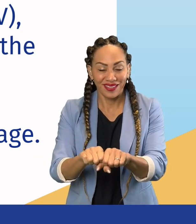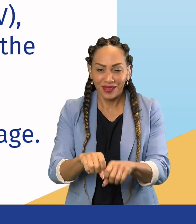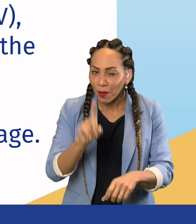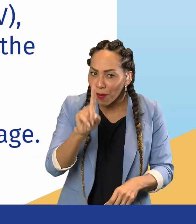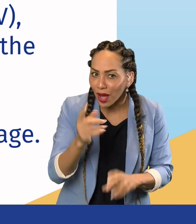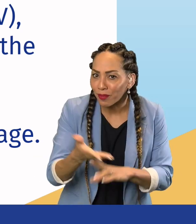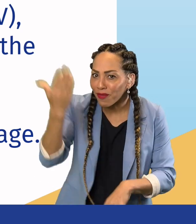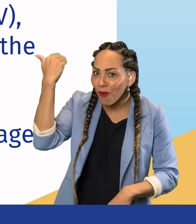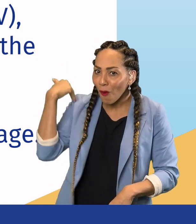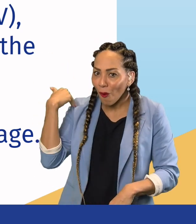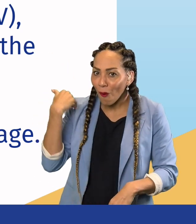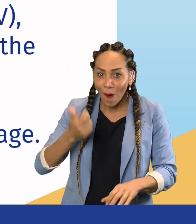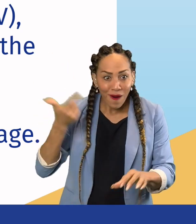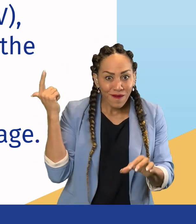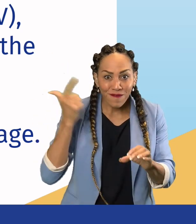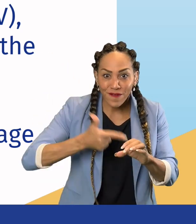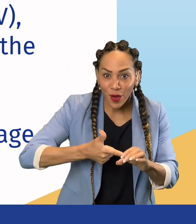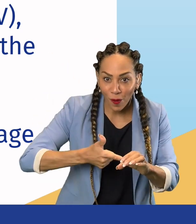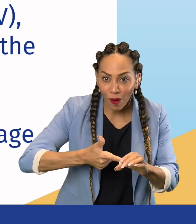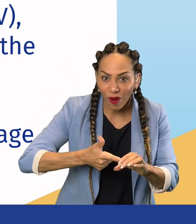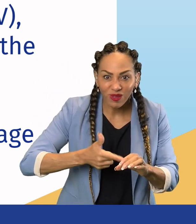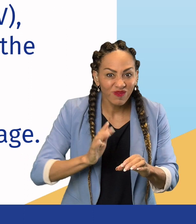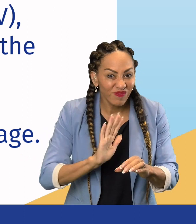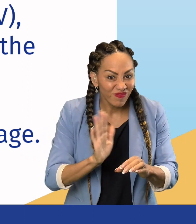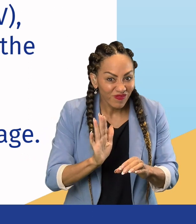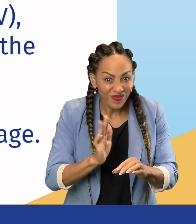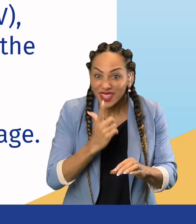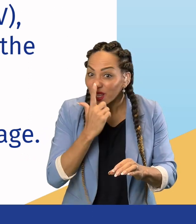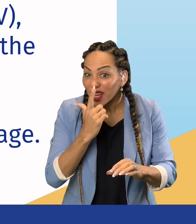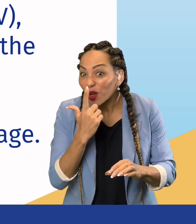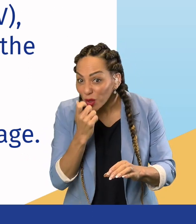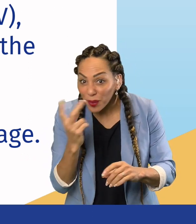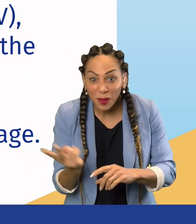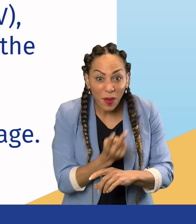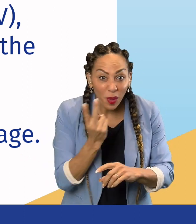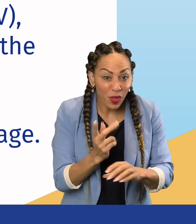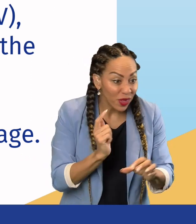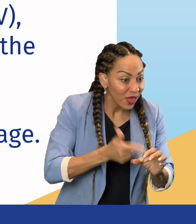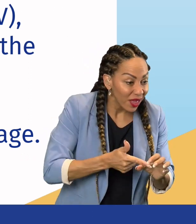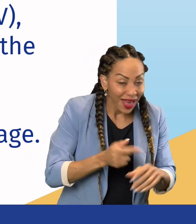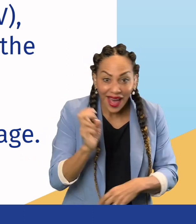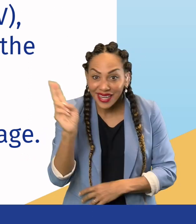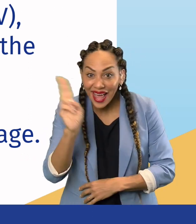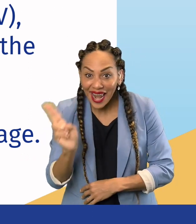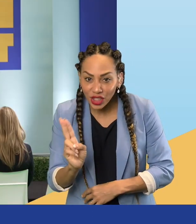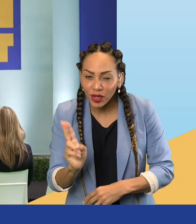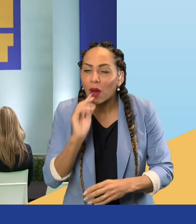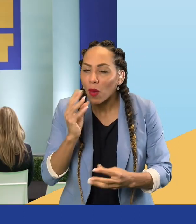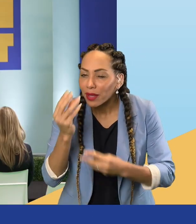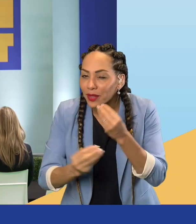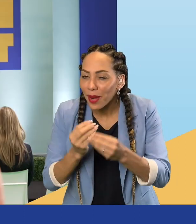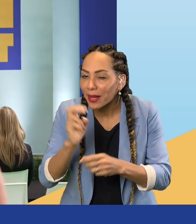petrol or diesel to your car. And of course, now that could include add electricity to your car. So we'll talk a bit about that a bit